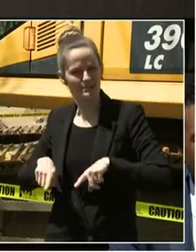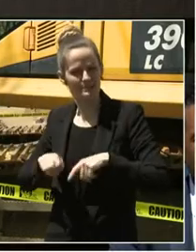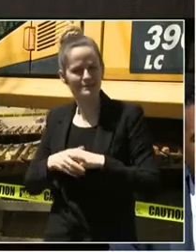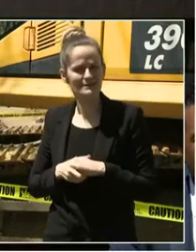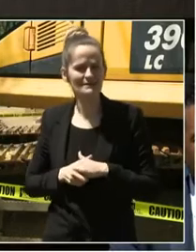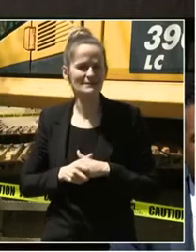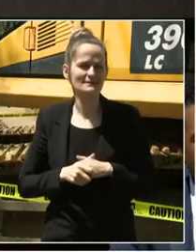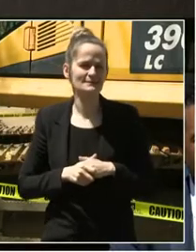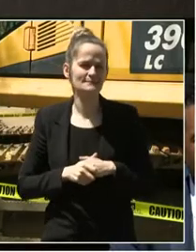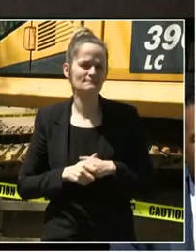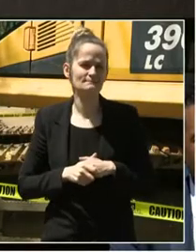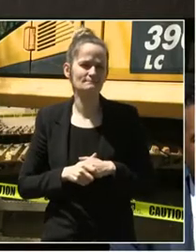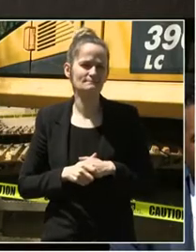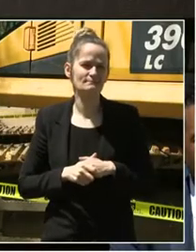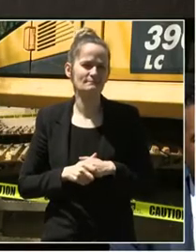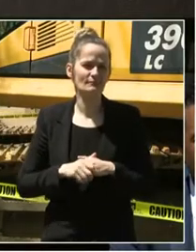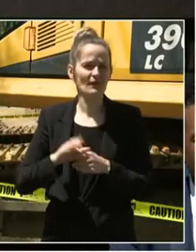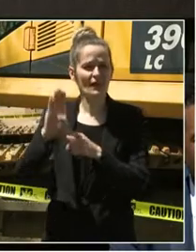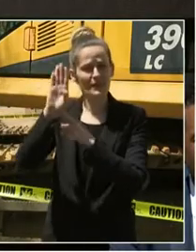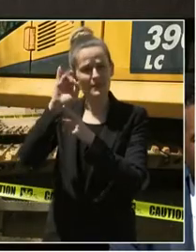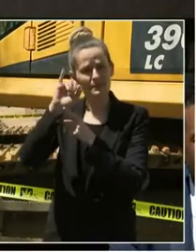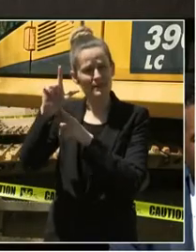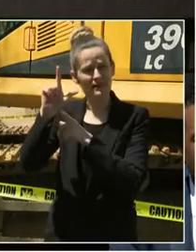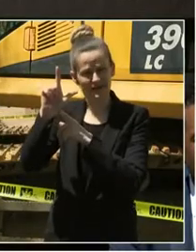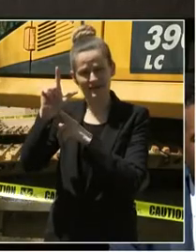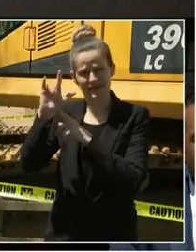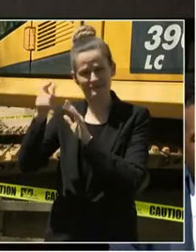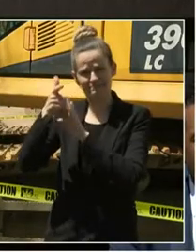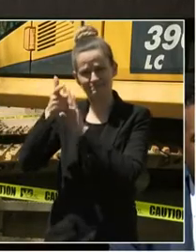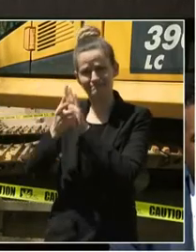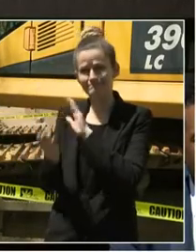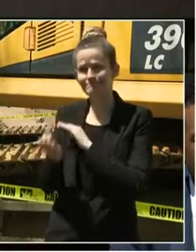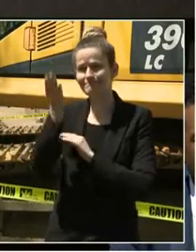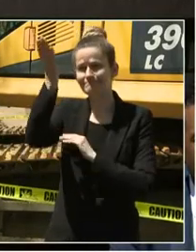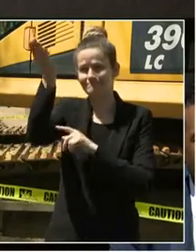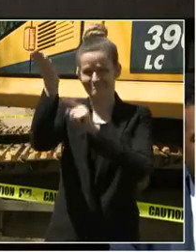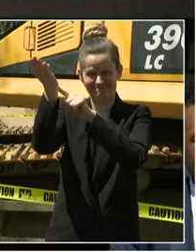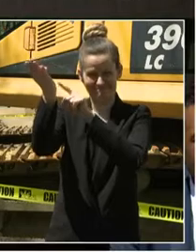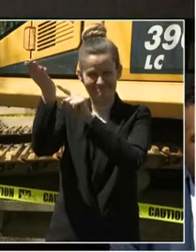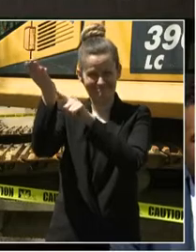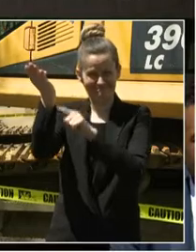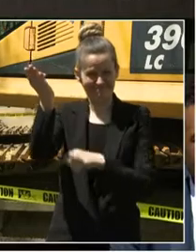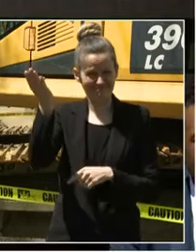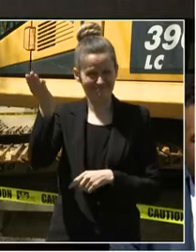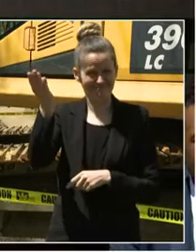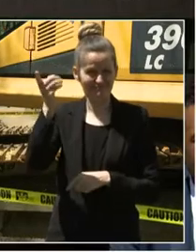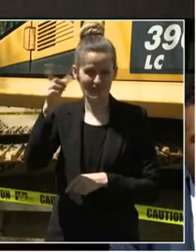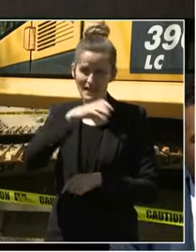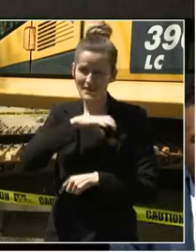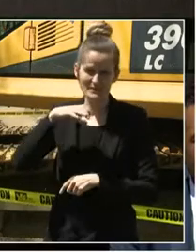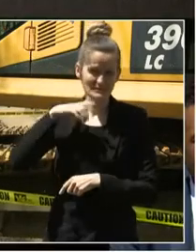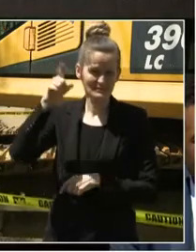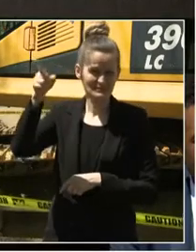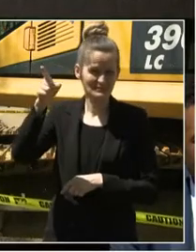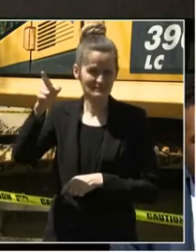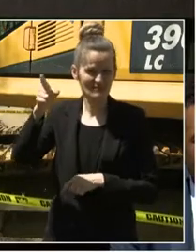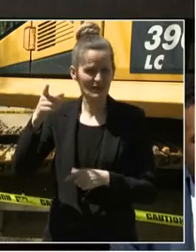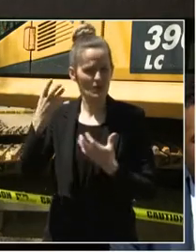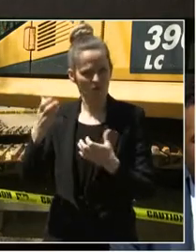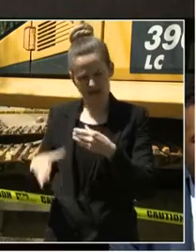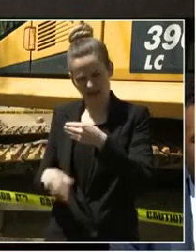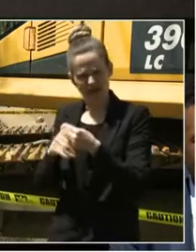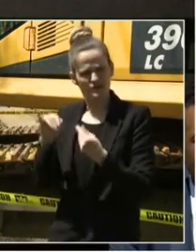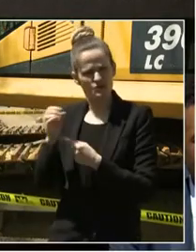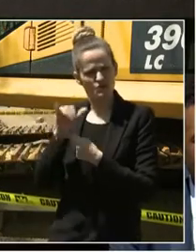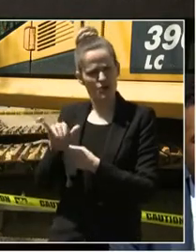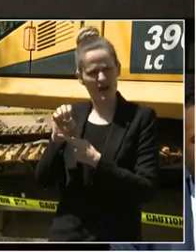we introduced moved Joy Evans' name, which was on a therapeutic